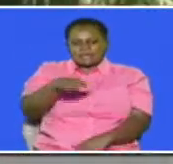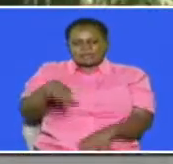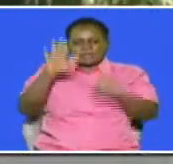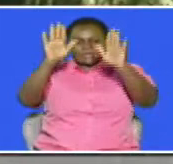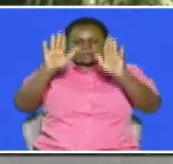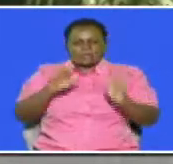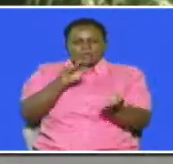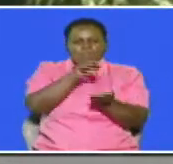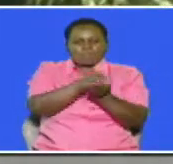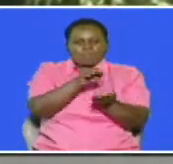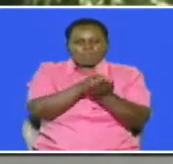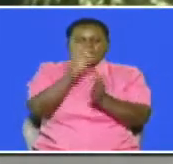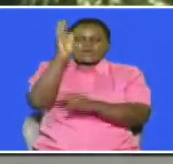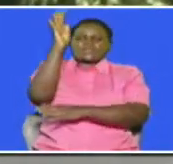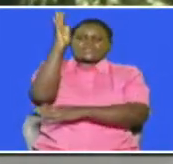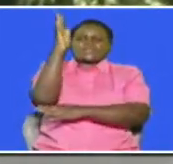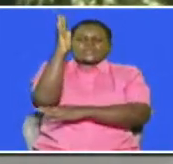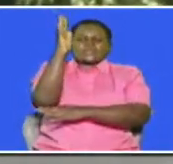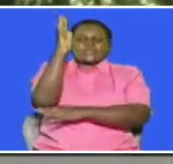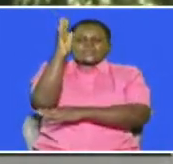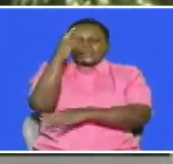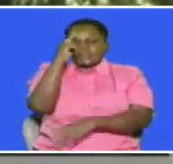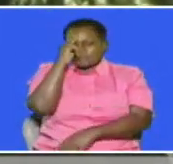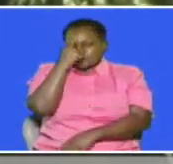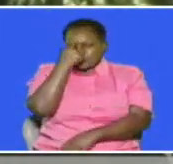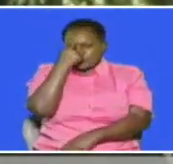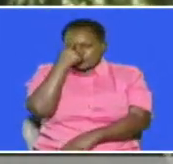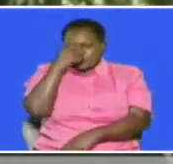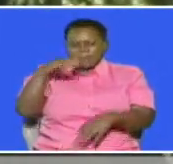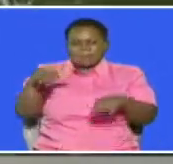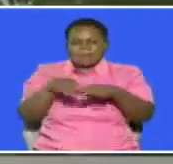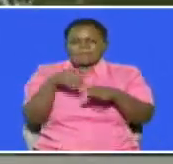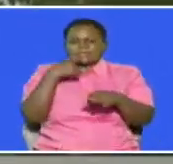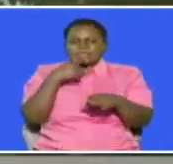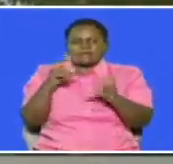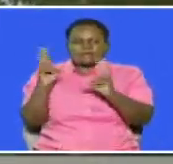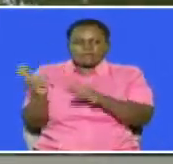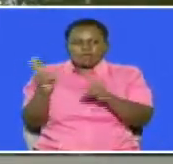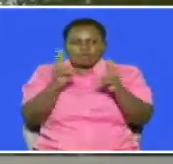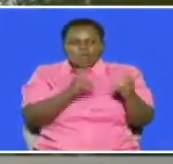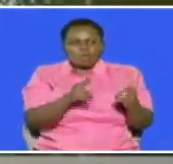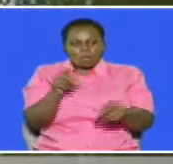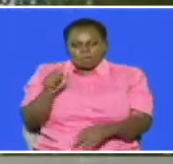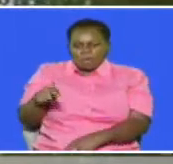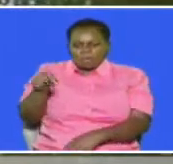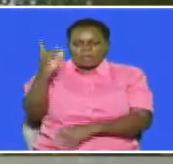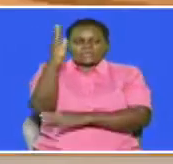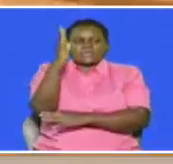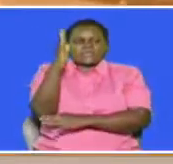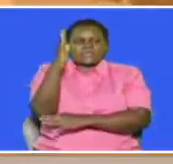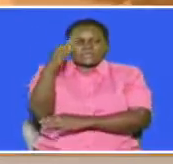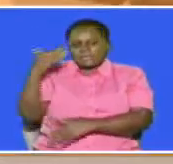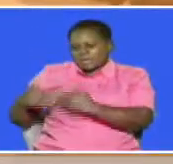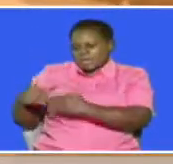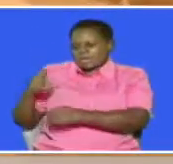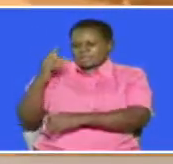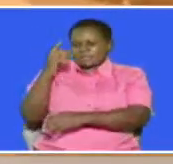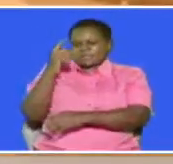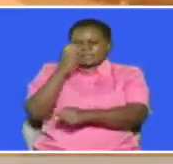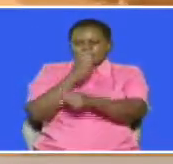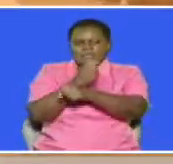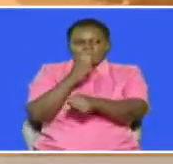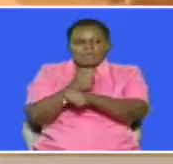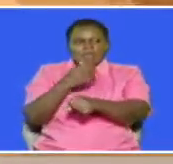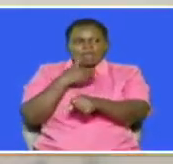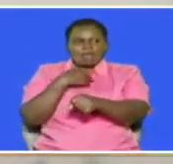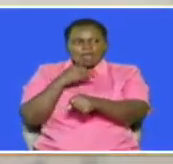and preservation of trees and nature. Hindu faithful say it is a tradition for trees to be planted around the temples. They later set up